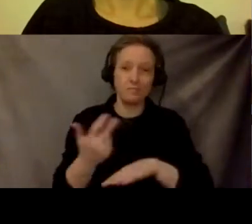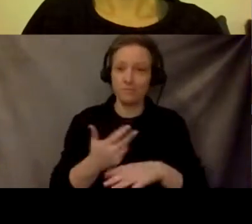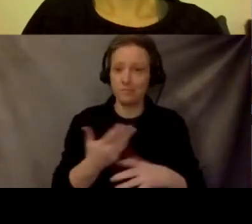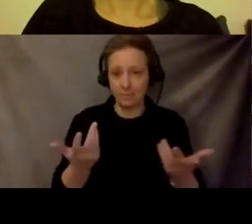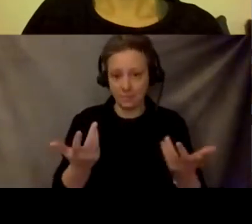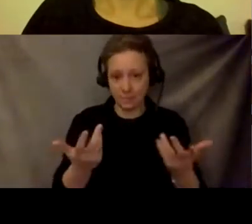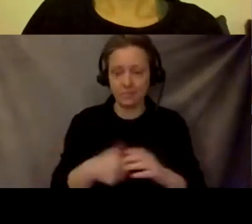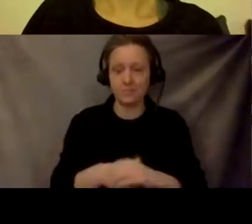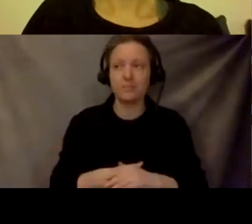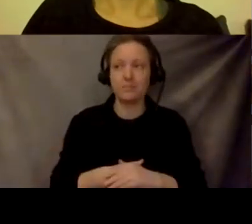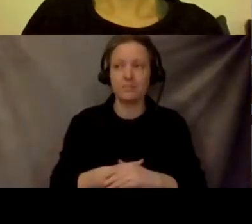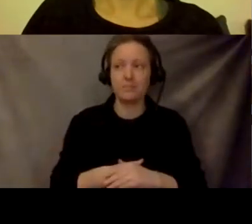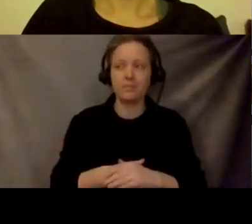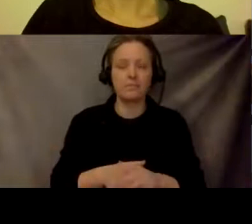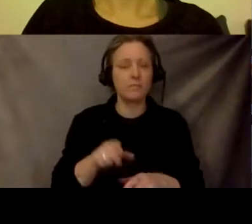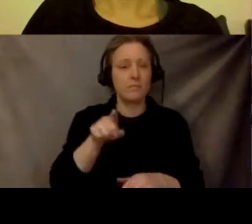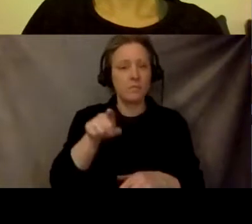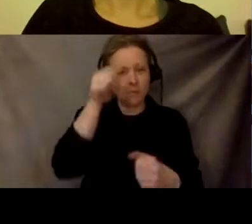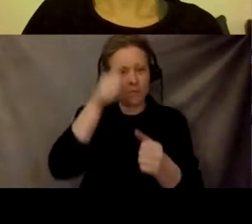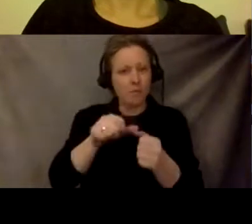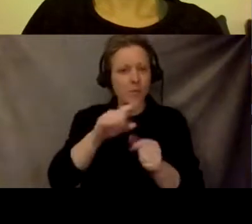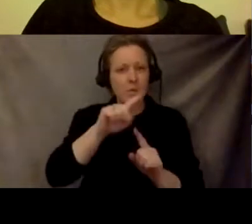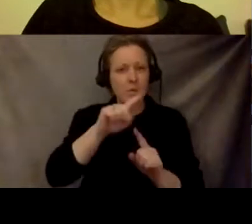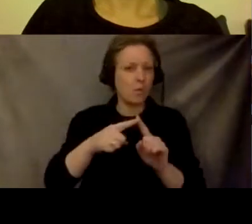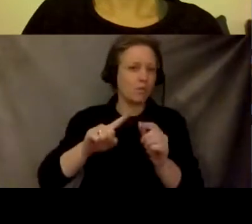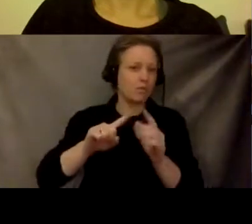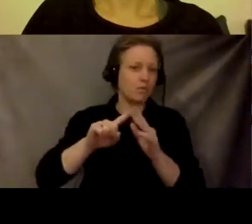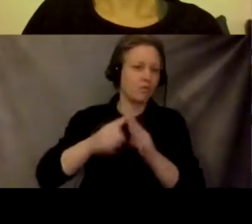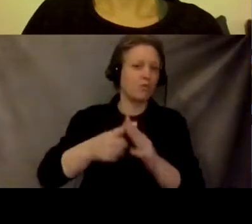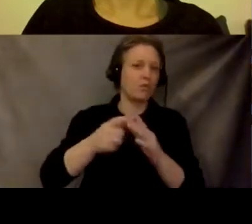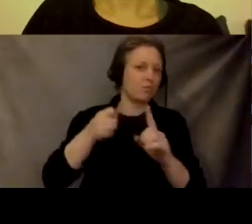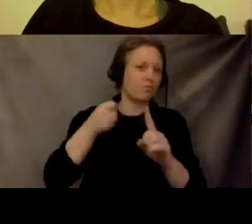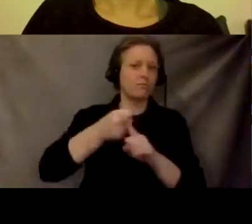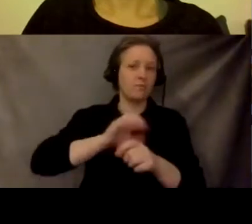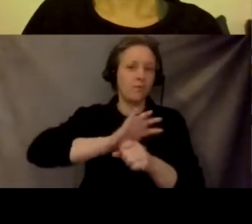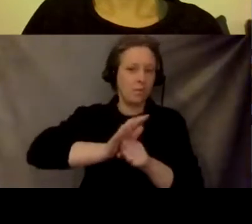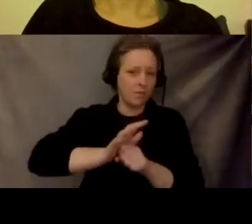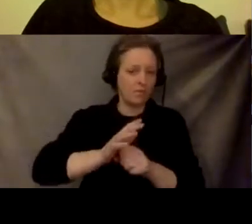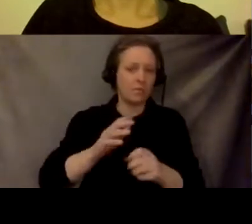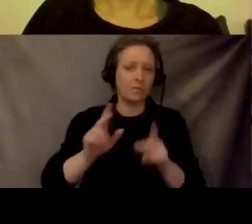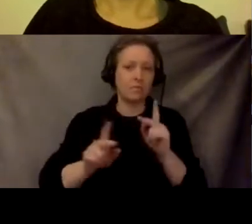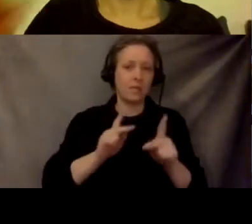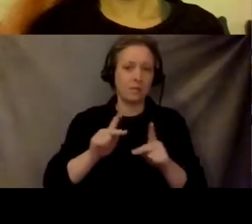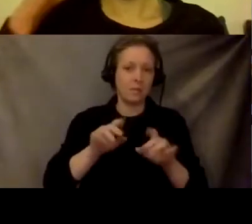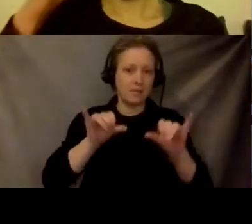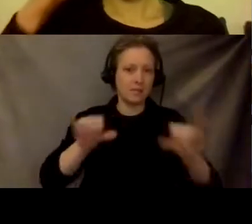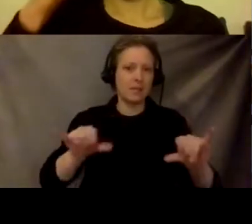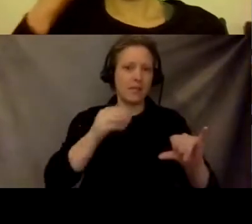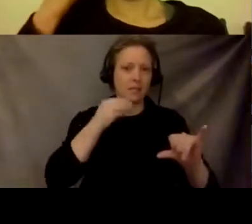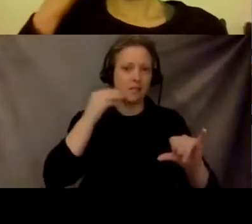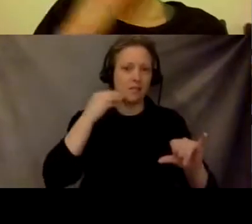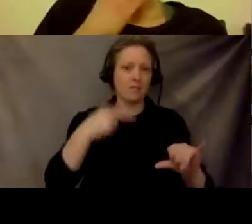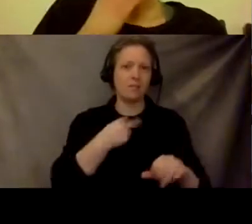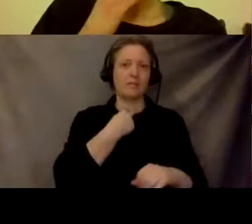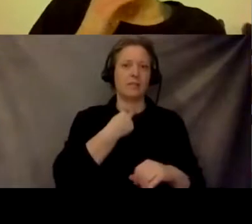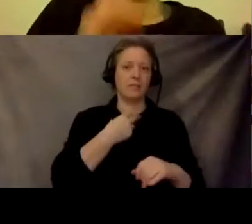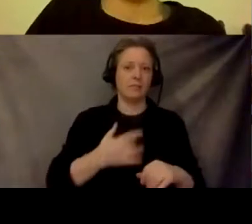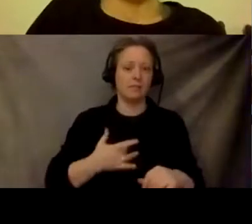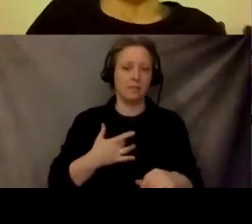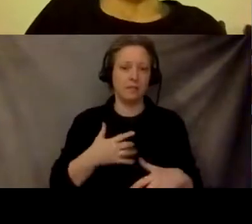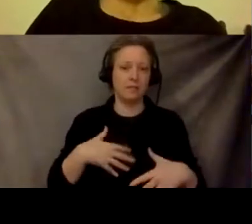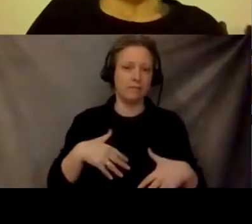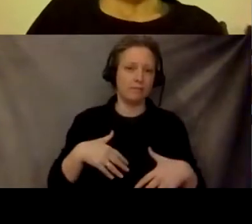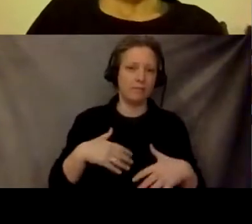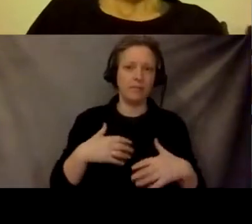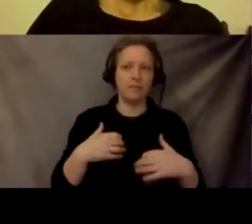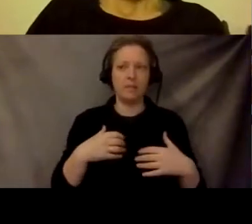in their homes for too long a period of time, so they're gonna move around for their jobs. They're gonna move around. So I would like to see some facilities built in a smart way. So